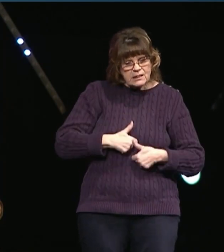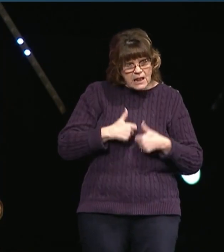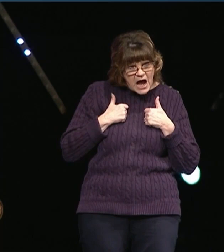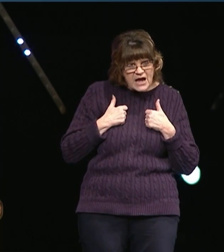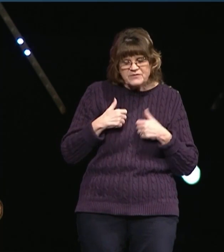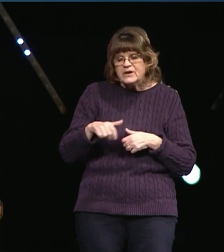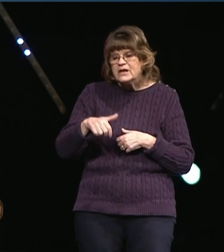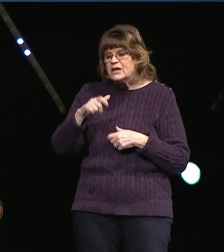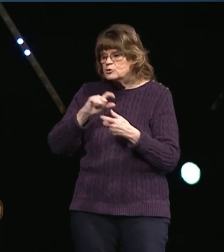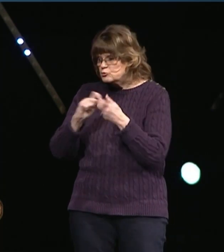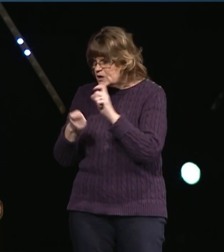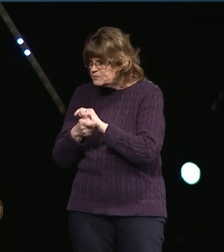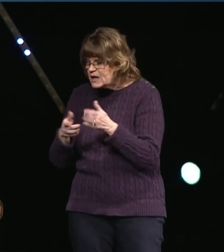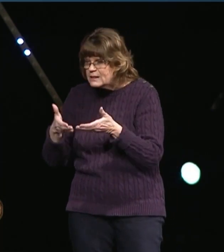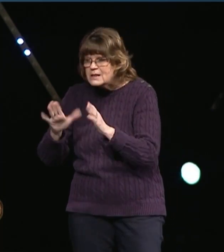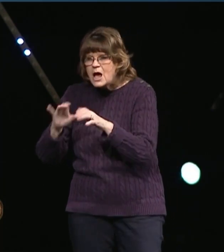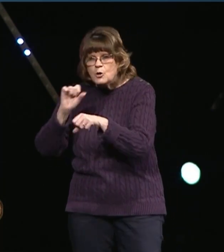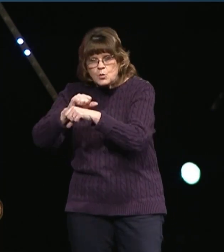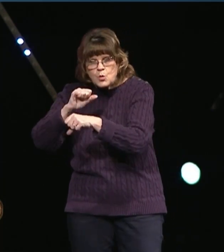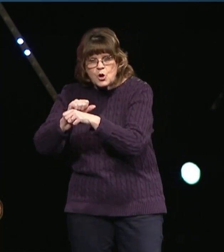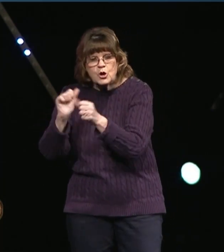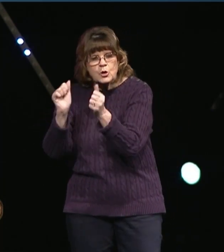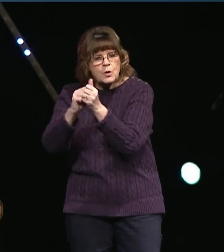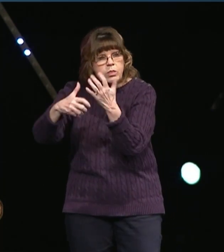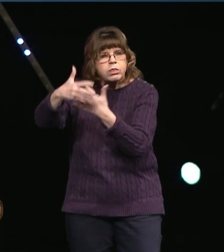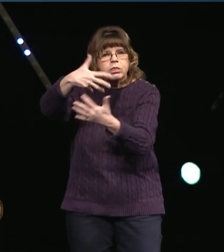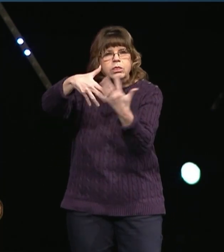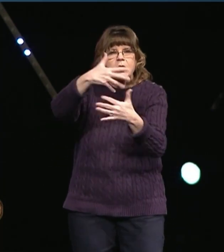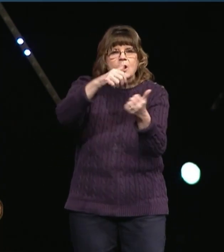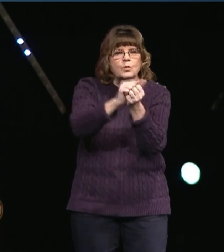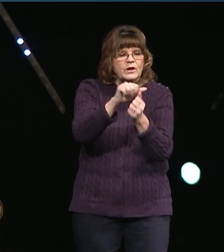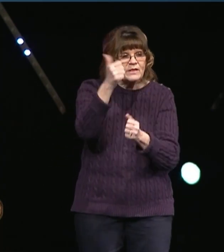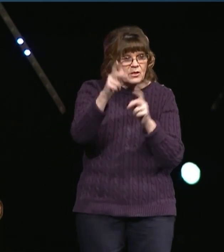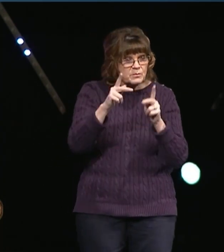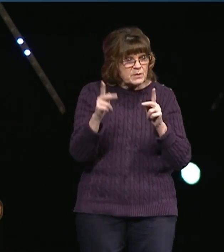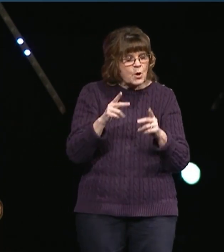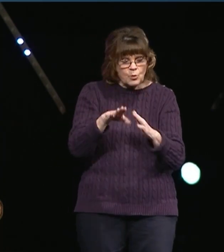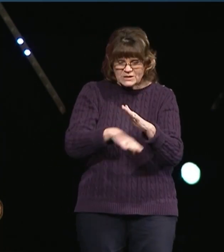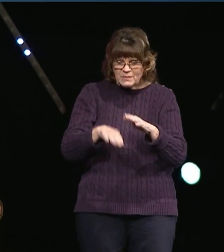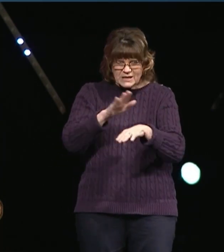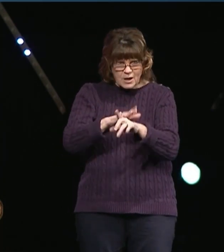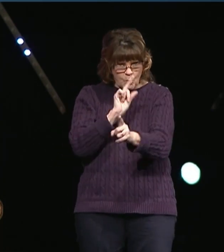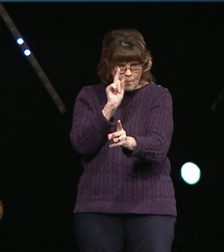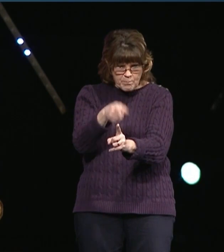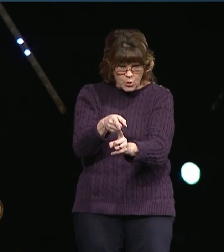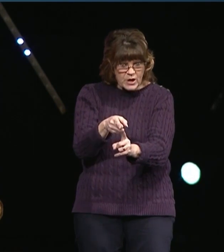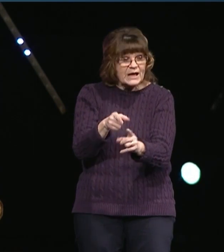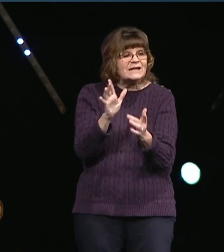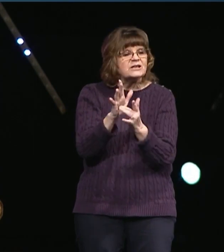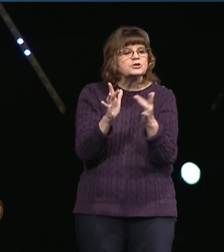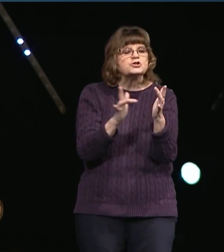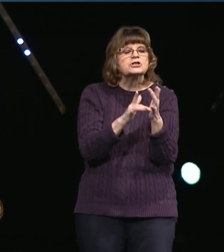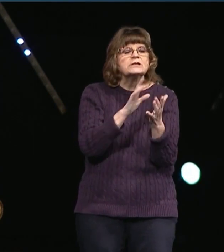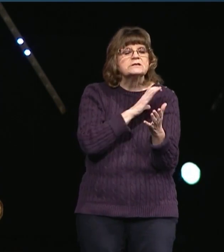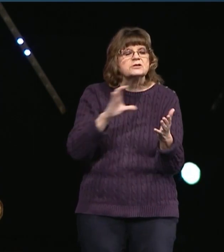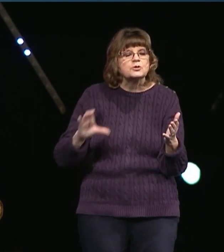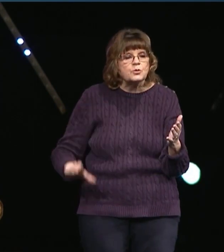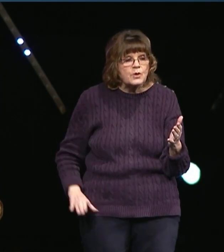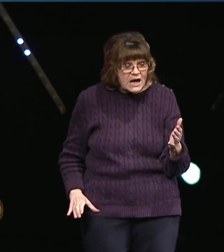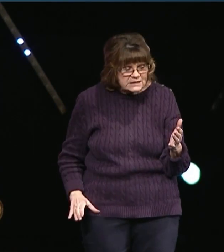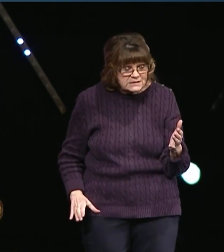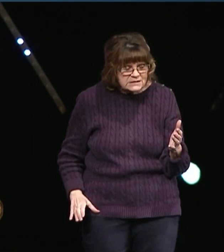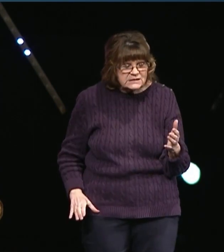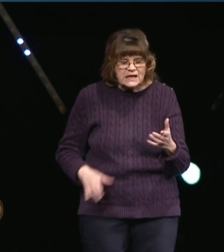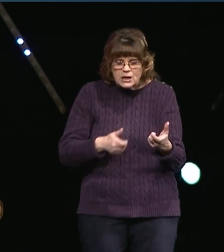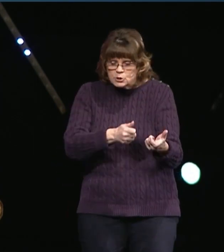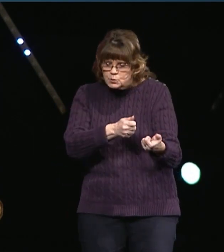that he was allowed to work in the lives of others was based on this one thing, that Jesus Christ is in the process of